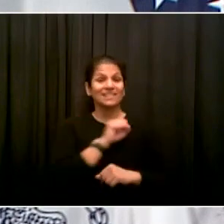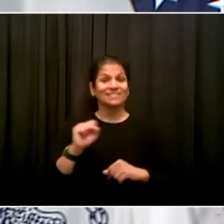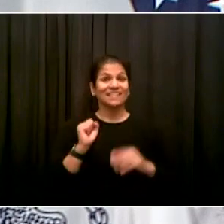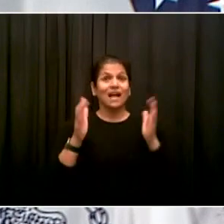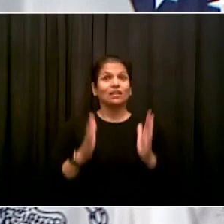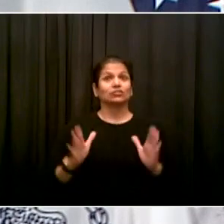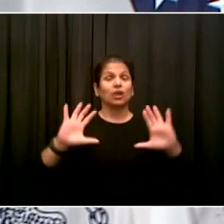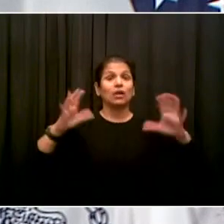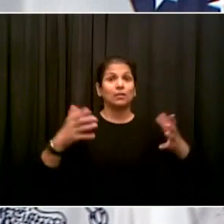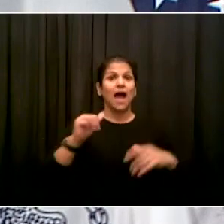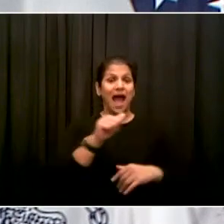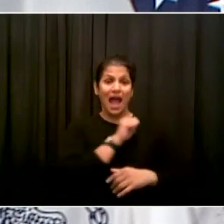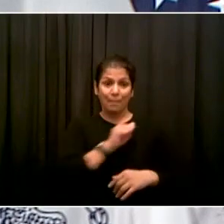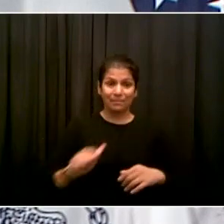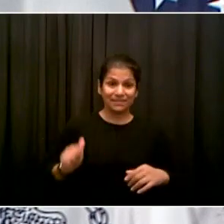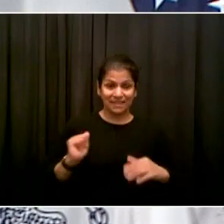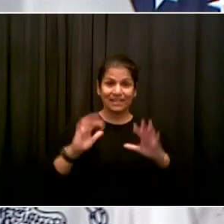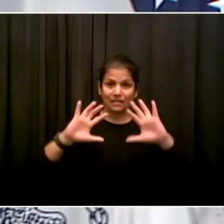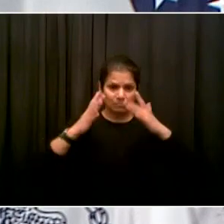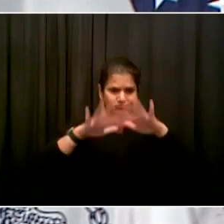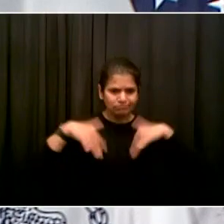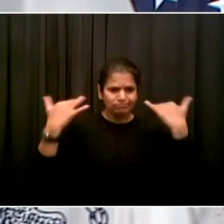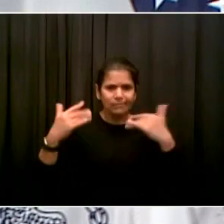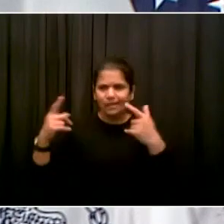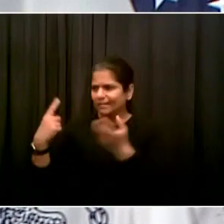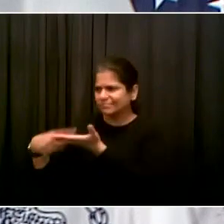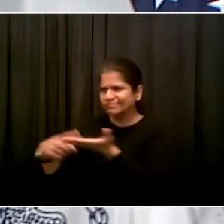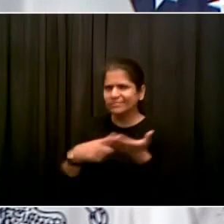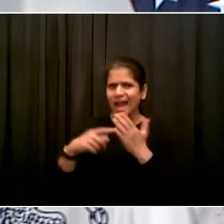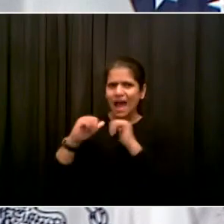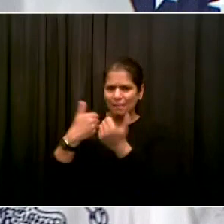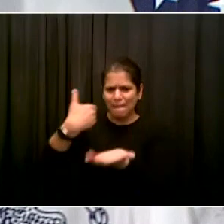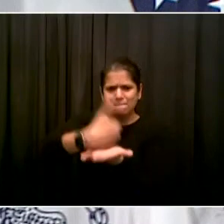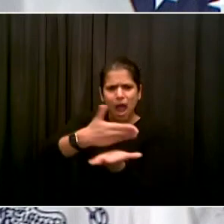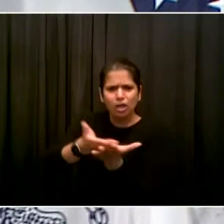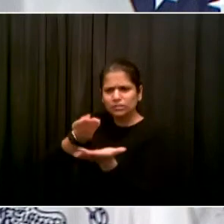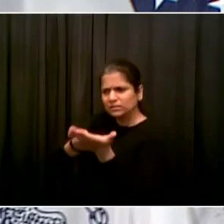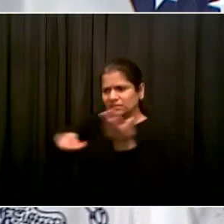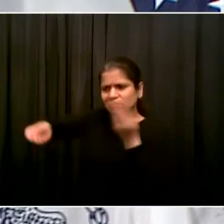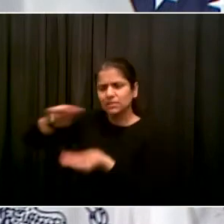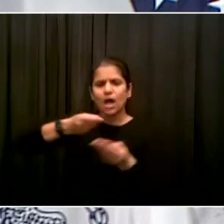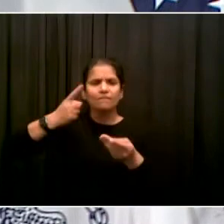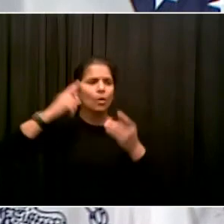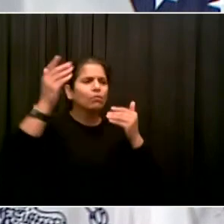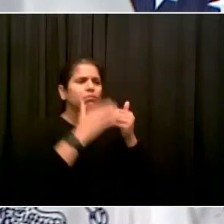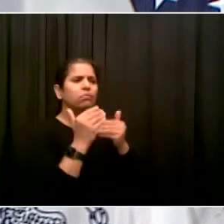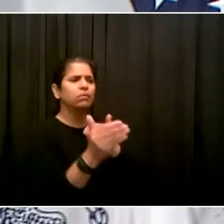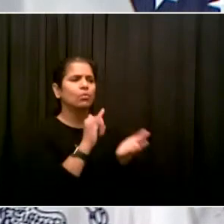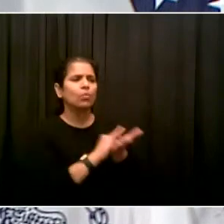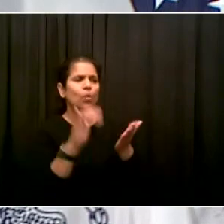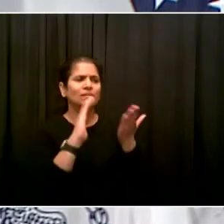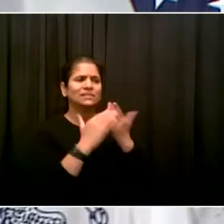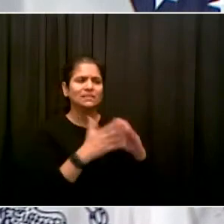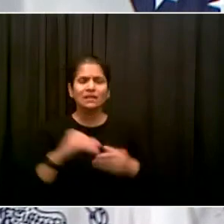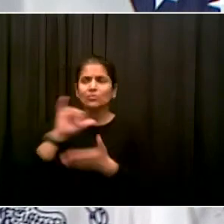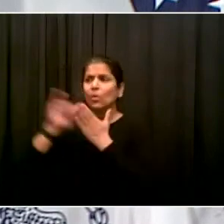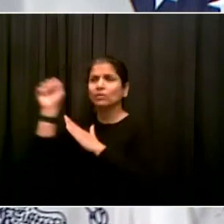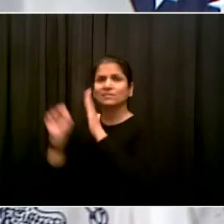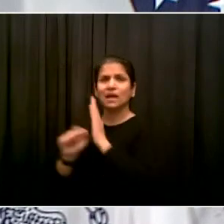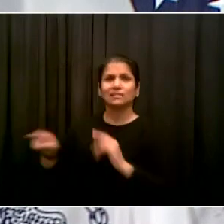remarkable work with the state budget. This is the best state budget we've ever seen for New York City and for the whole state of New York.